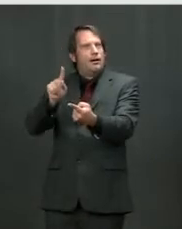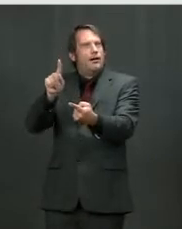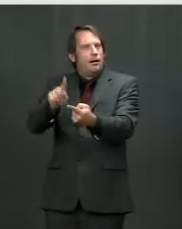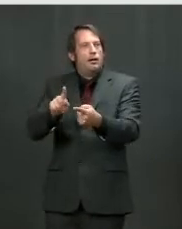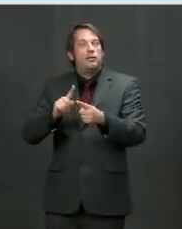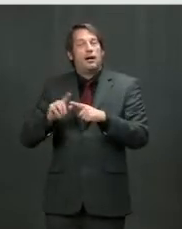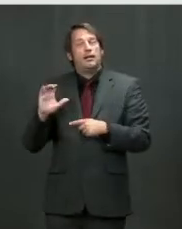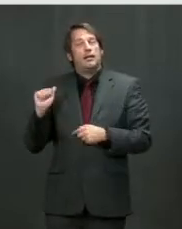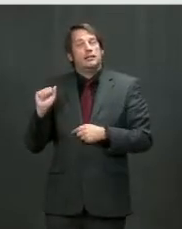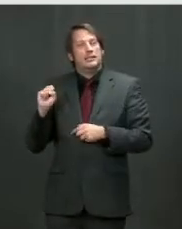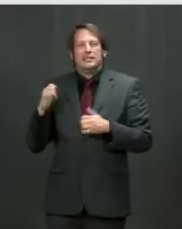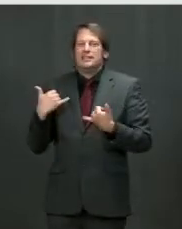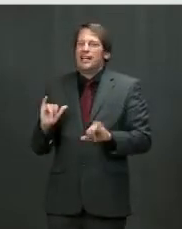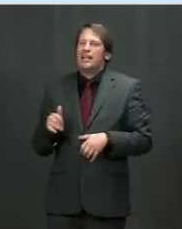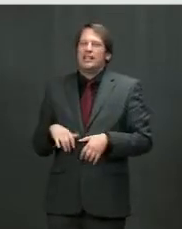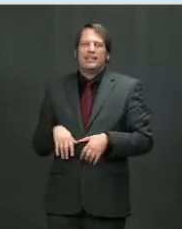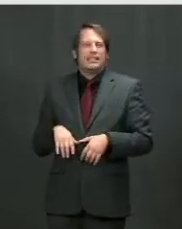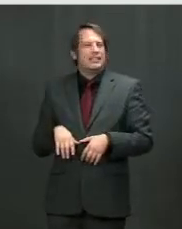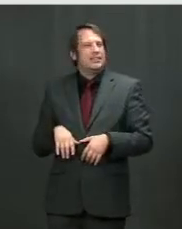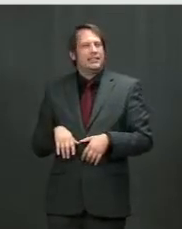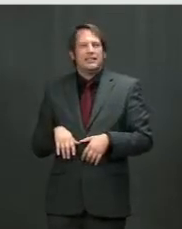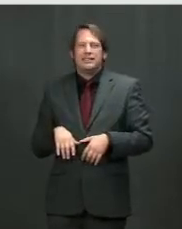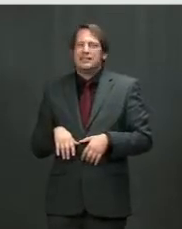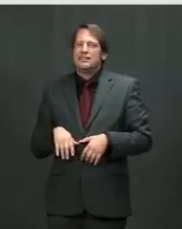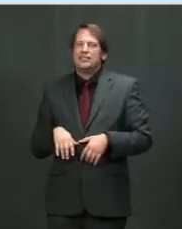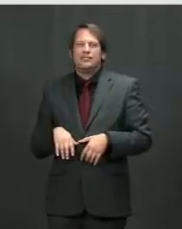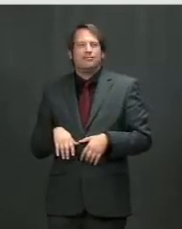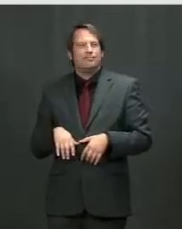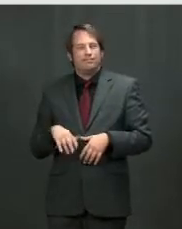that we've won this race.